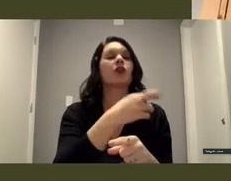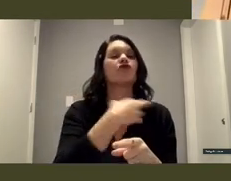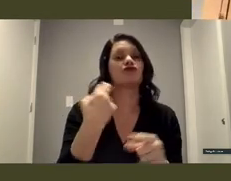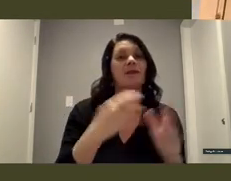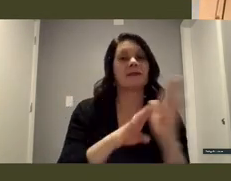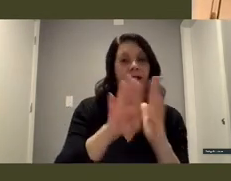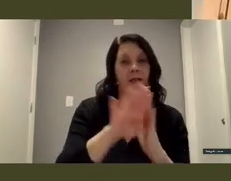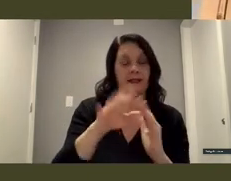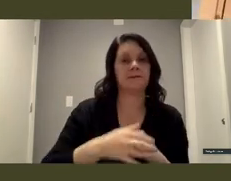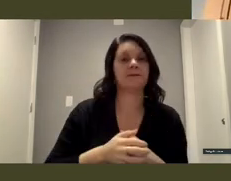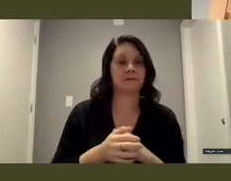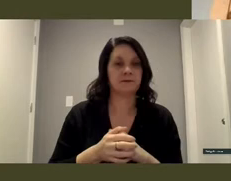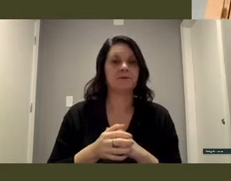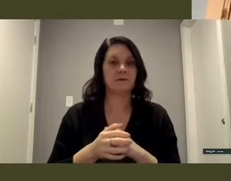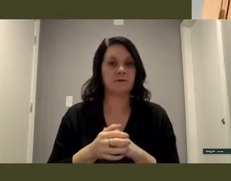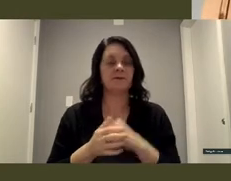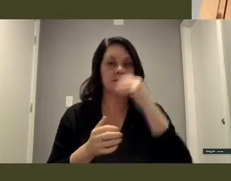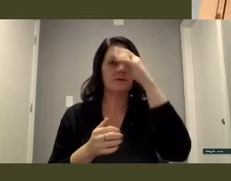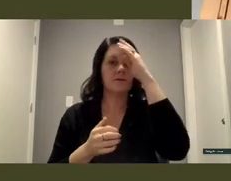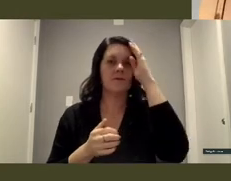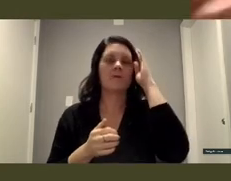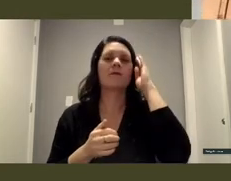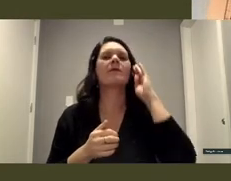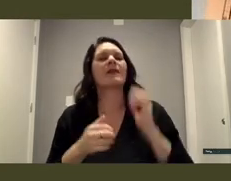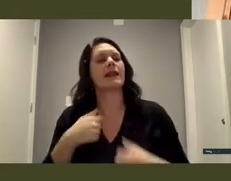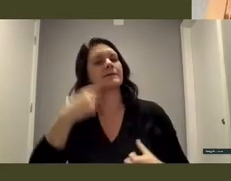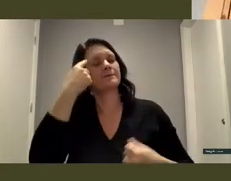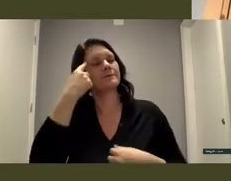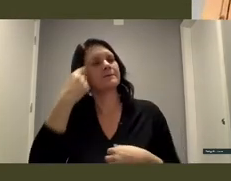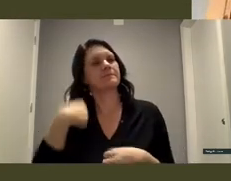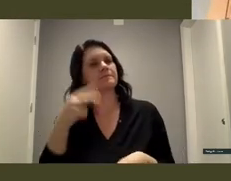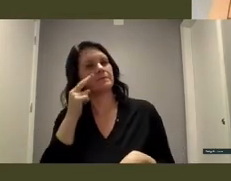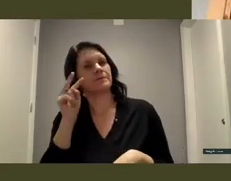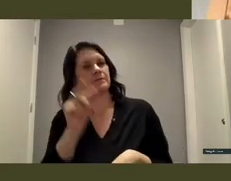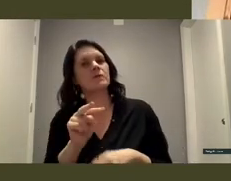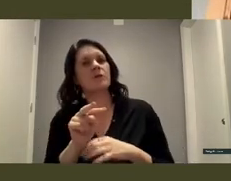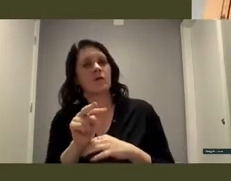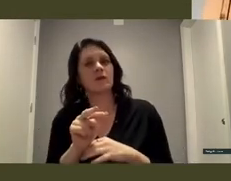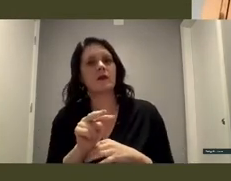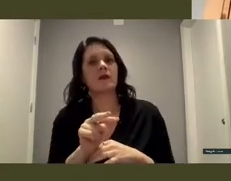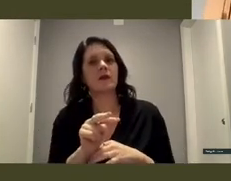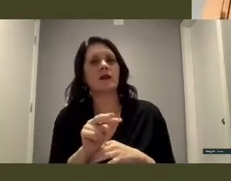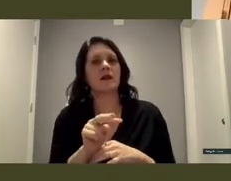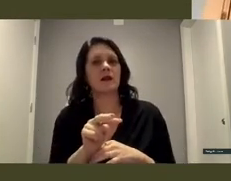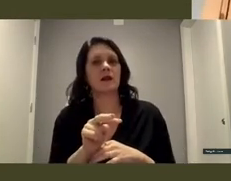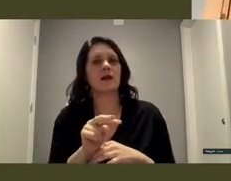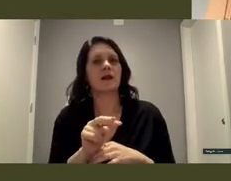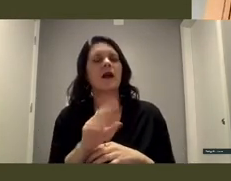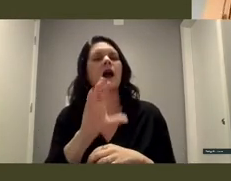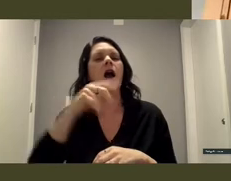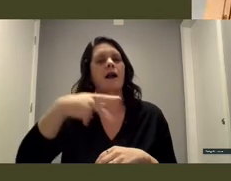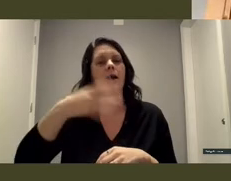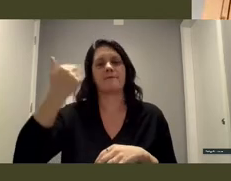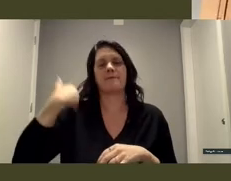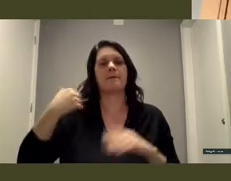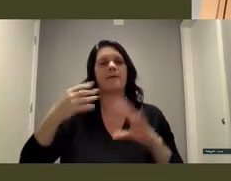the policy areas UNDP is looking at, and very much linked to this outcome of the COP and the loss and damage conversation, is how